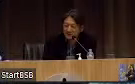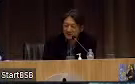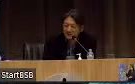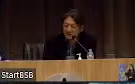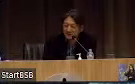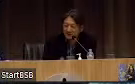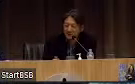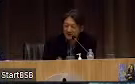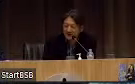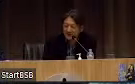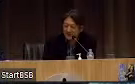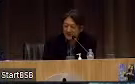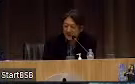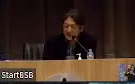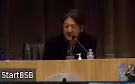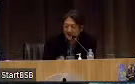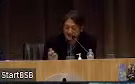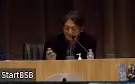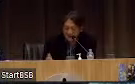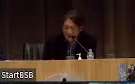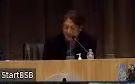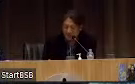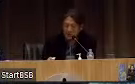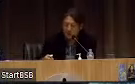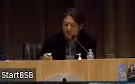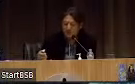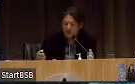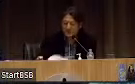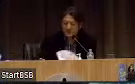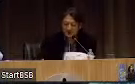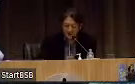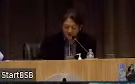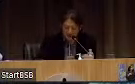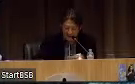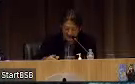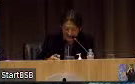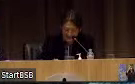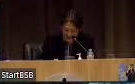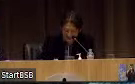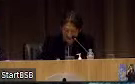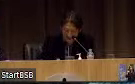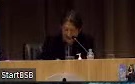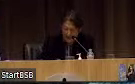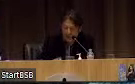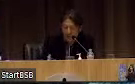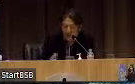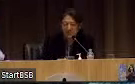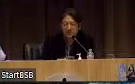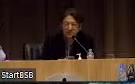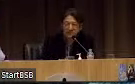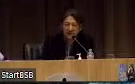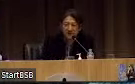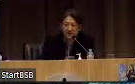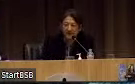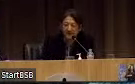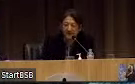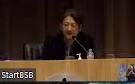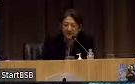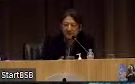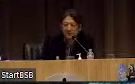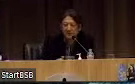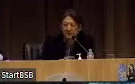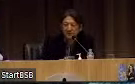the make decision of the manager. So this is the point that we are and how we